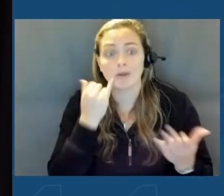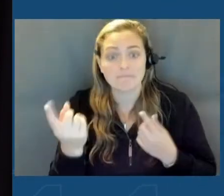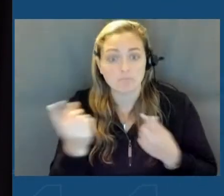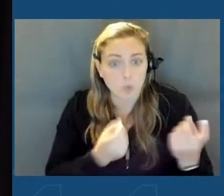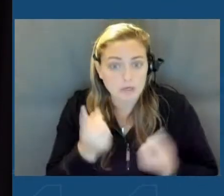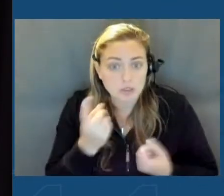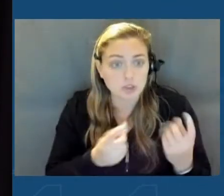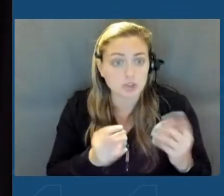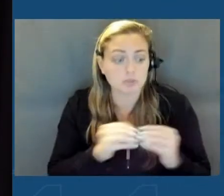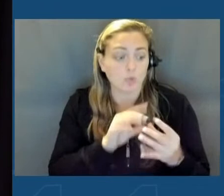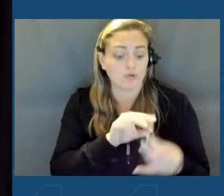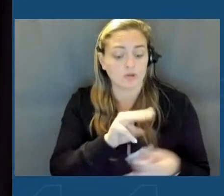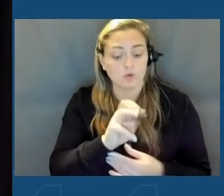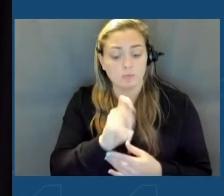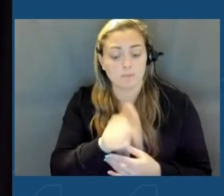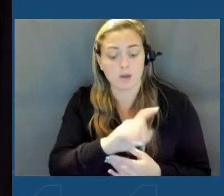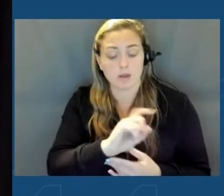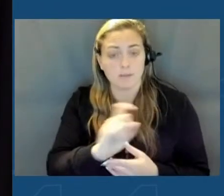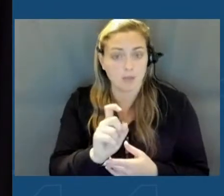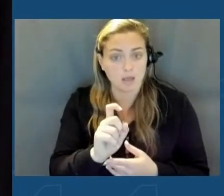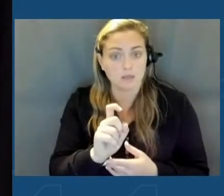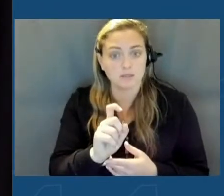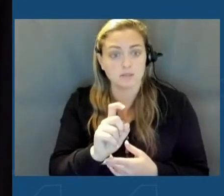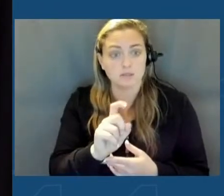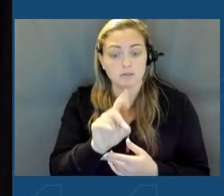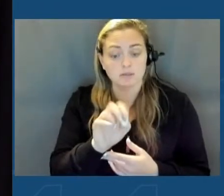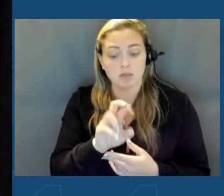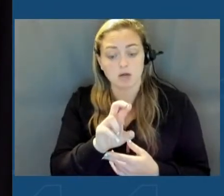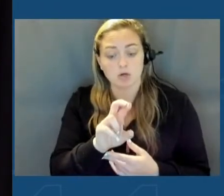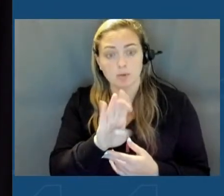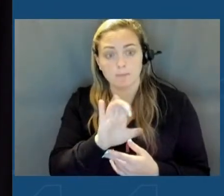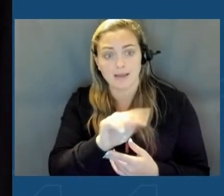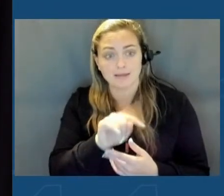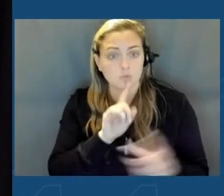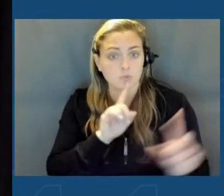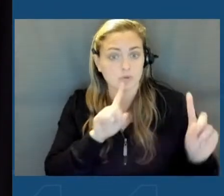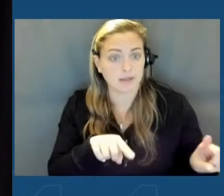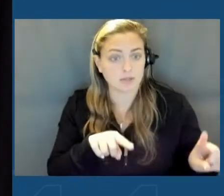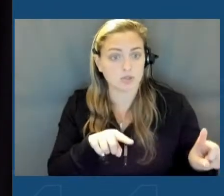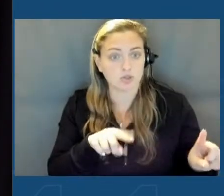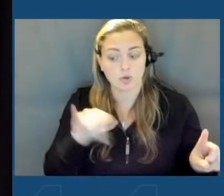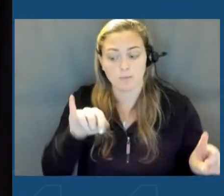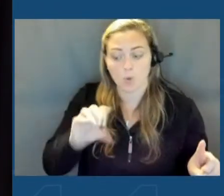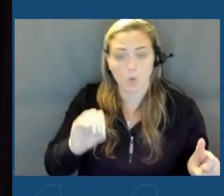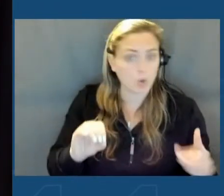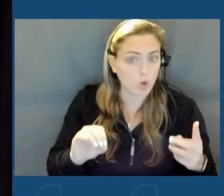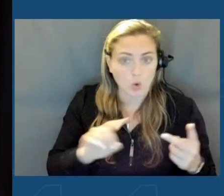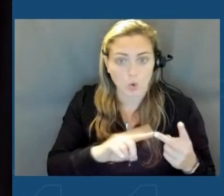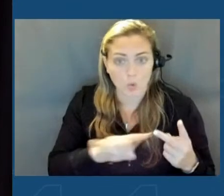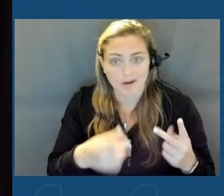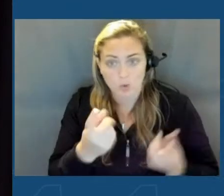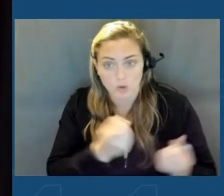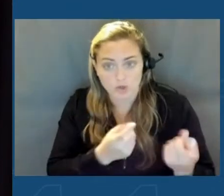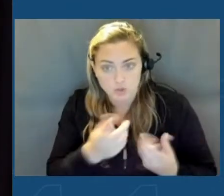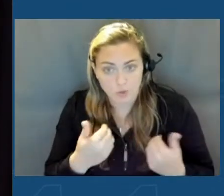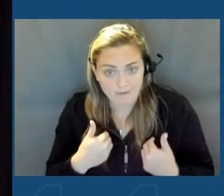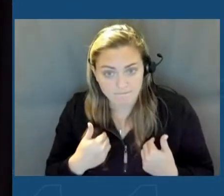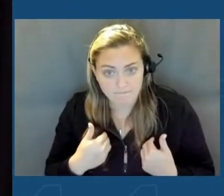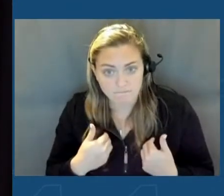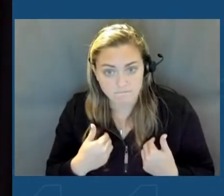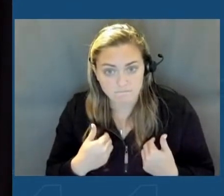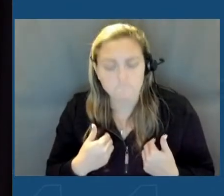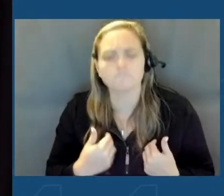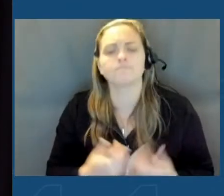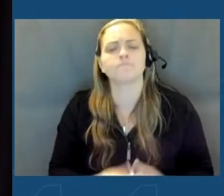further on monkeypox, we'll have Dr. Bassett answer them, or on polio, or any other questions you might have. Governor, I wanted to ask about